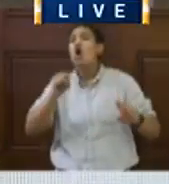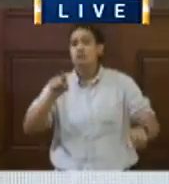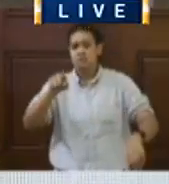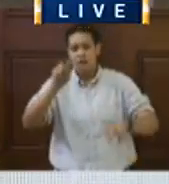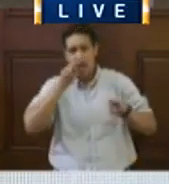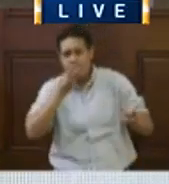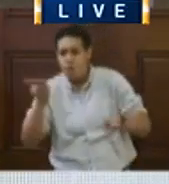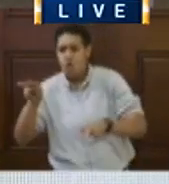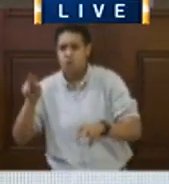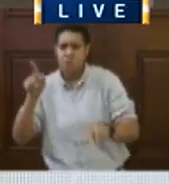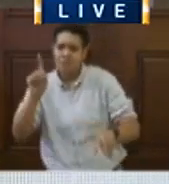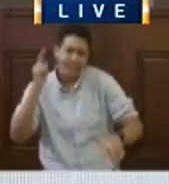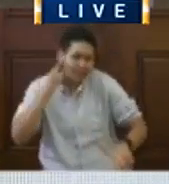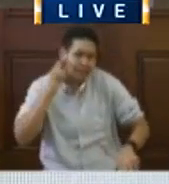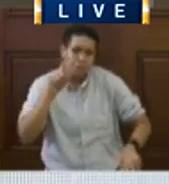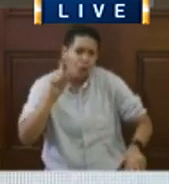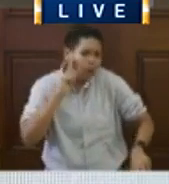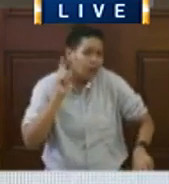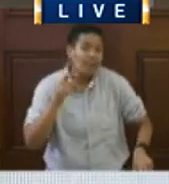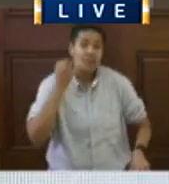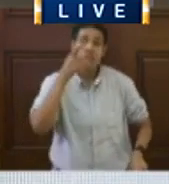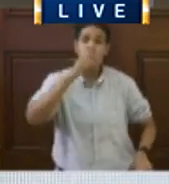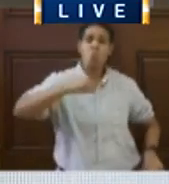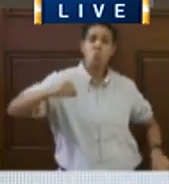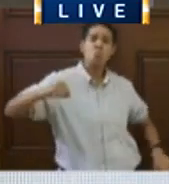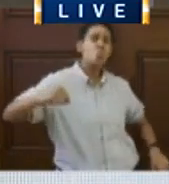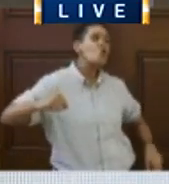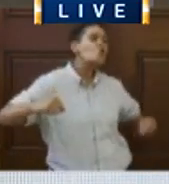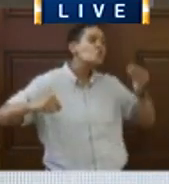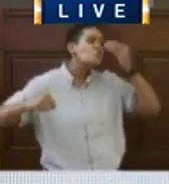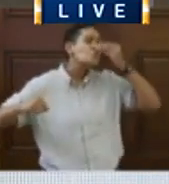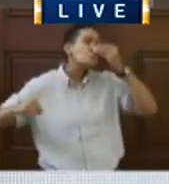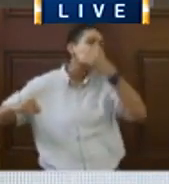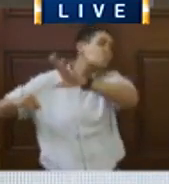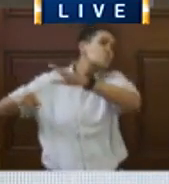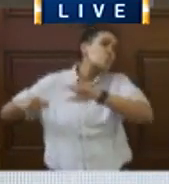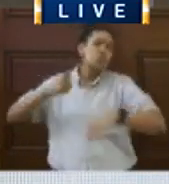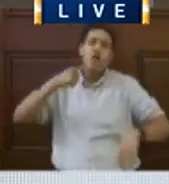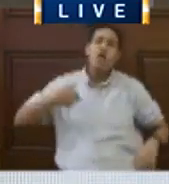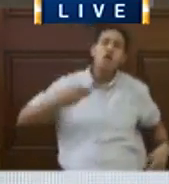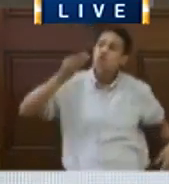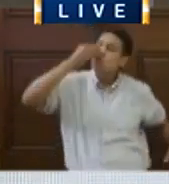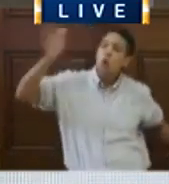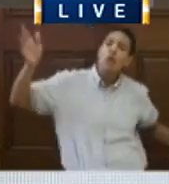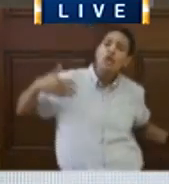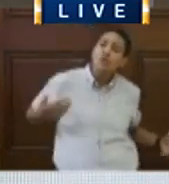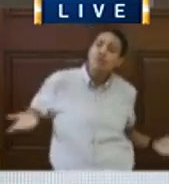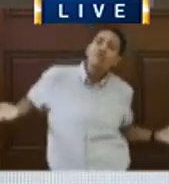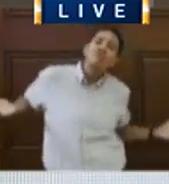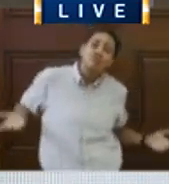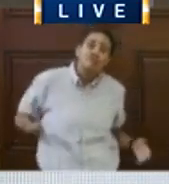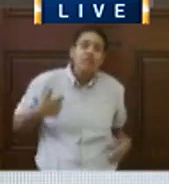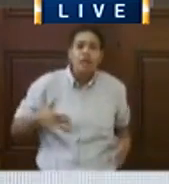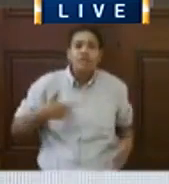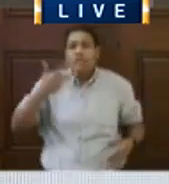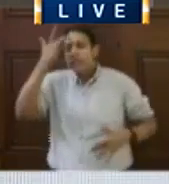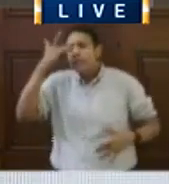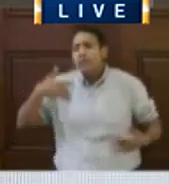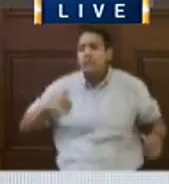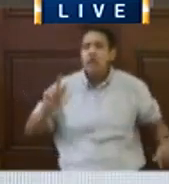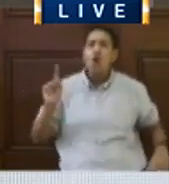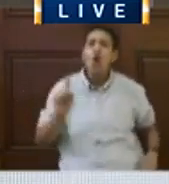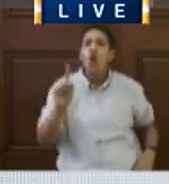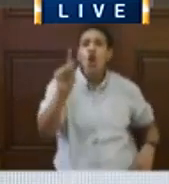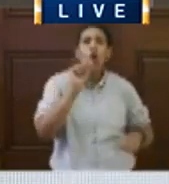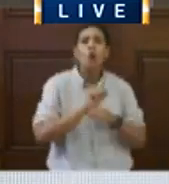do, if you resist and say, I don't care, and I feel sick and still go to work, still take